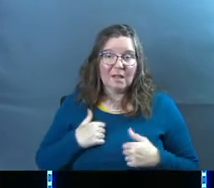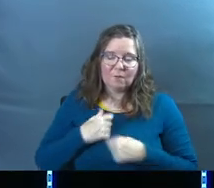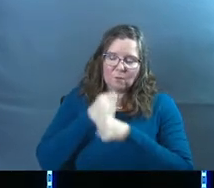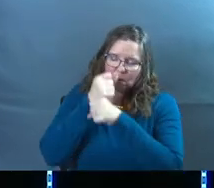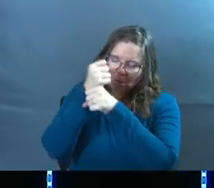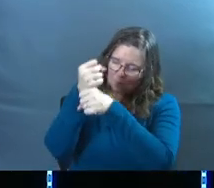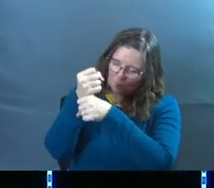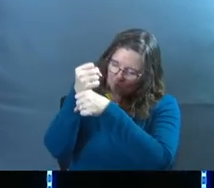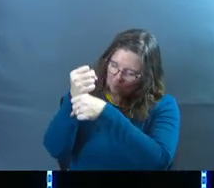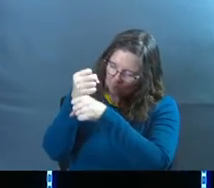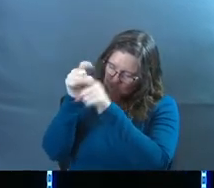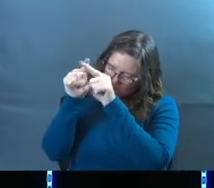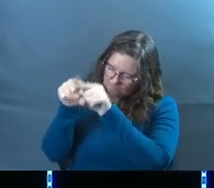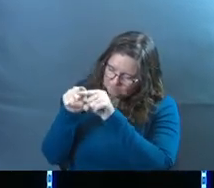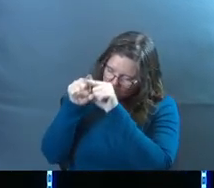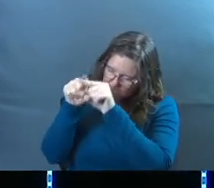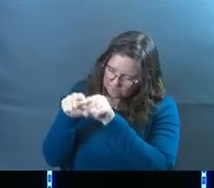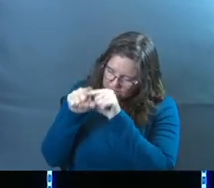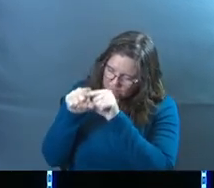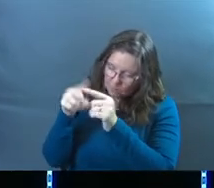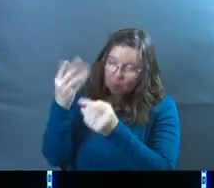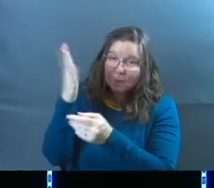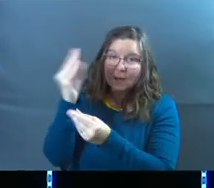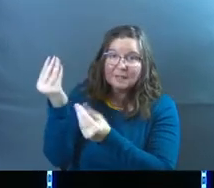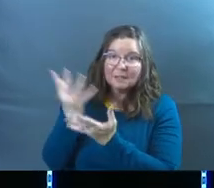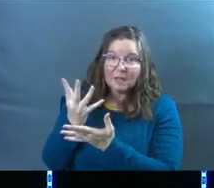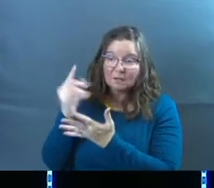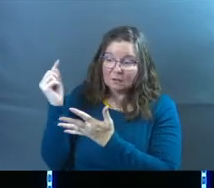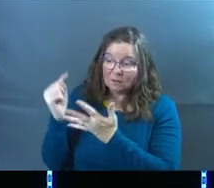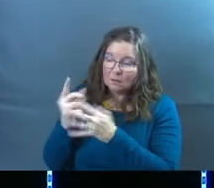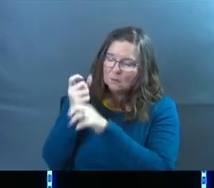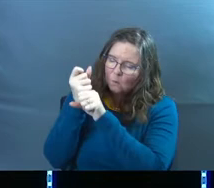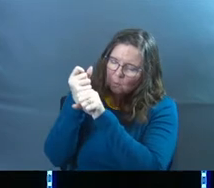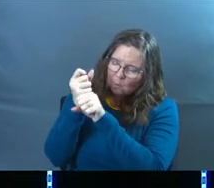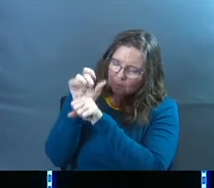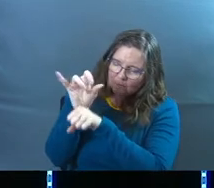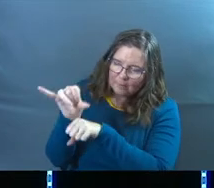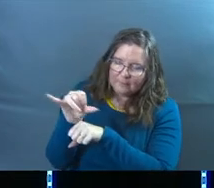hold on to what God tells us to hold on to.